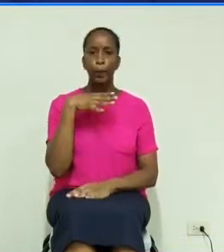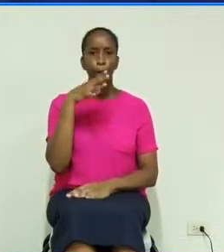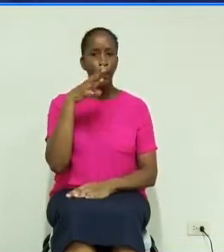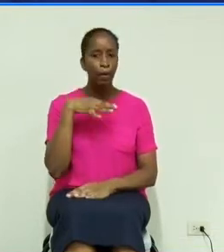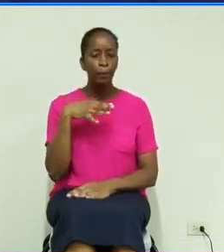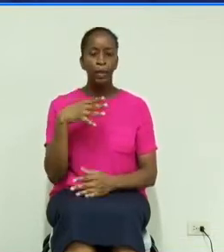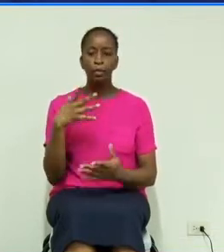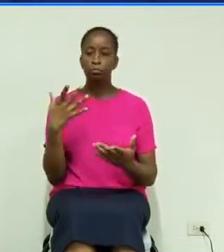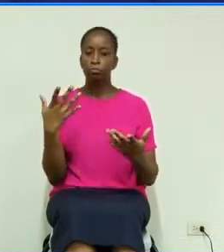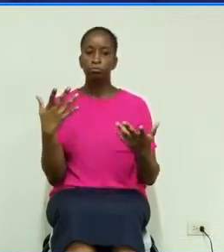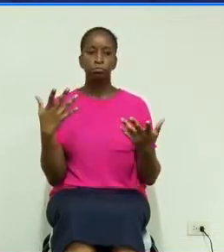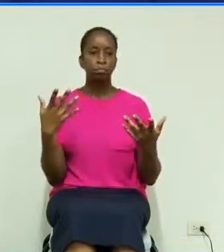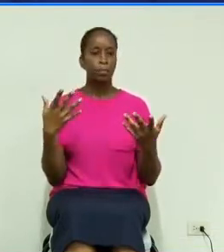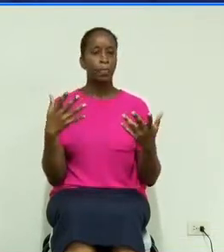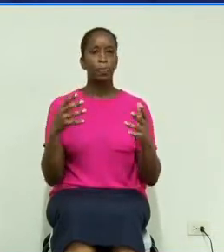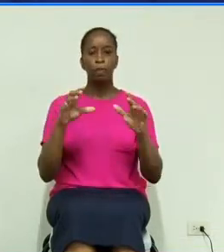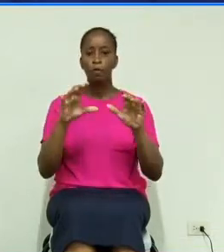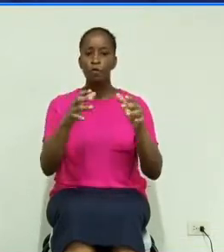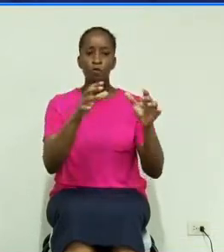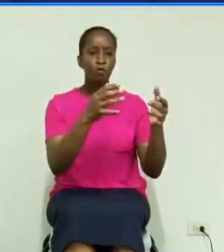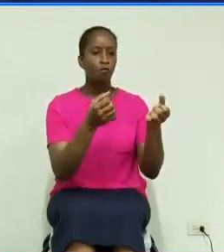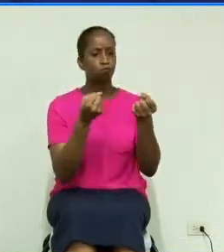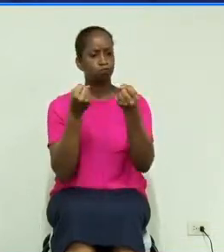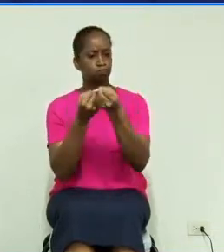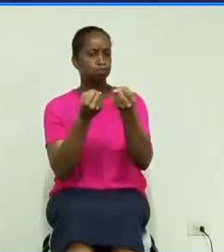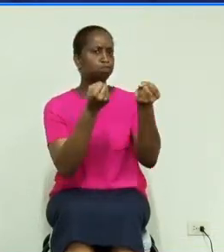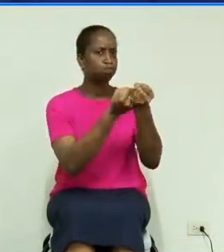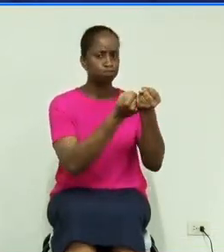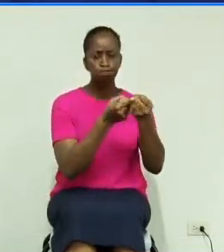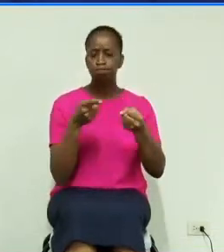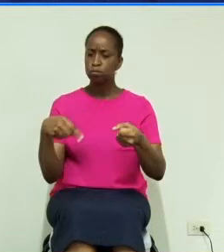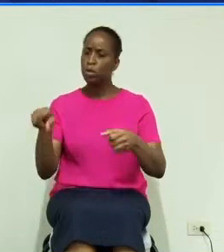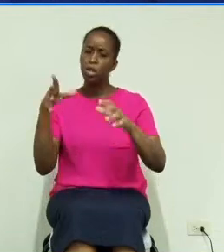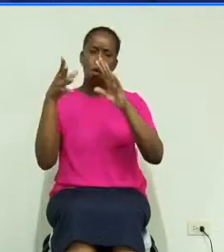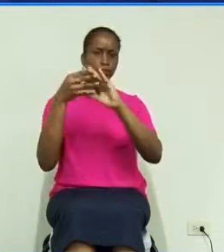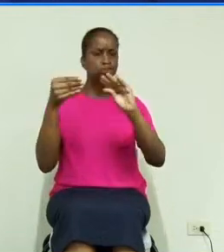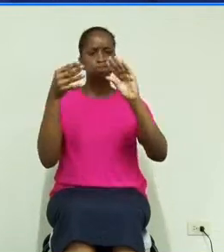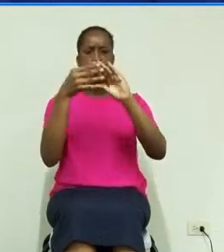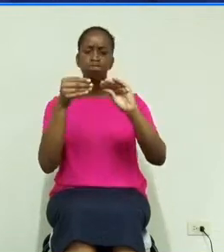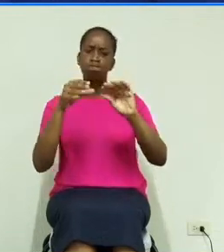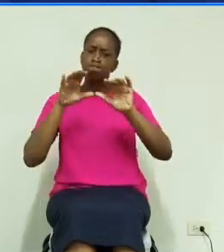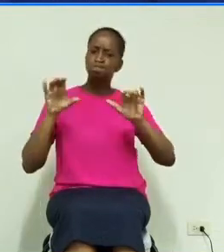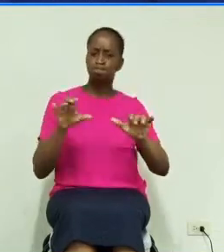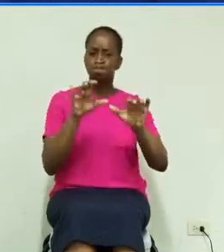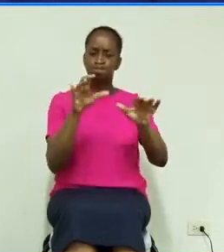within political parties form majority of the membership. This is subject to correction.